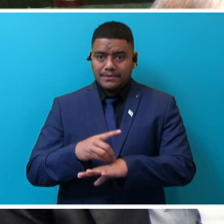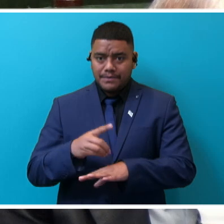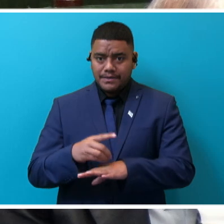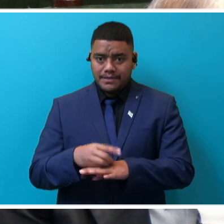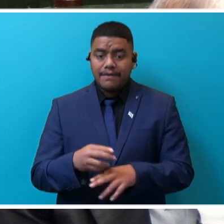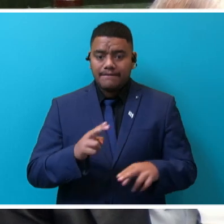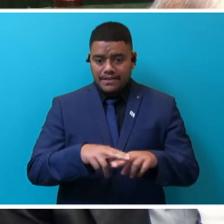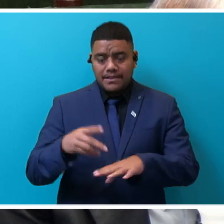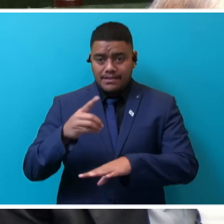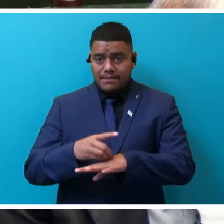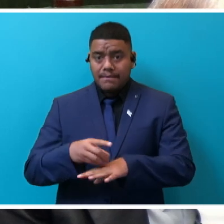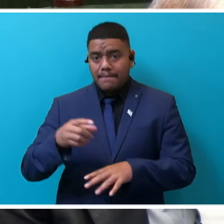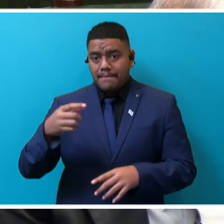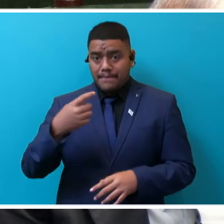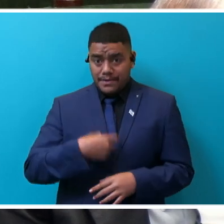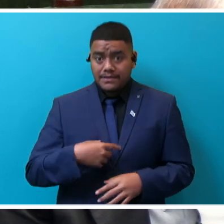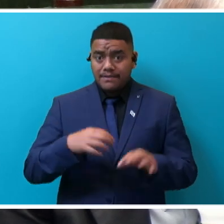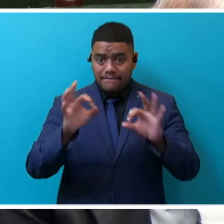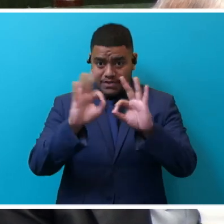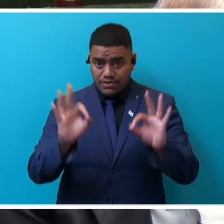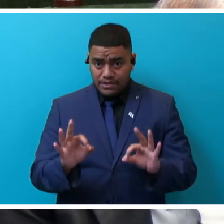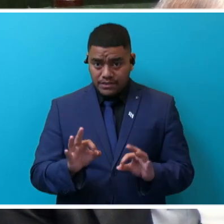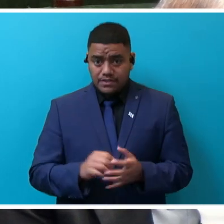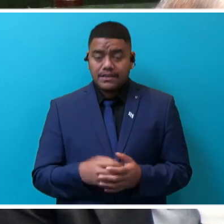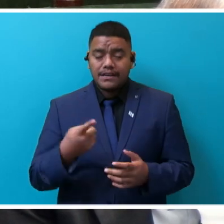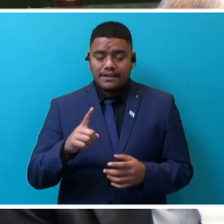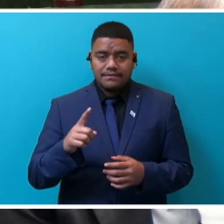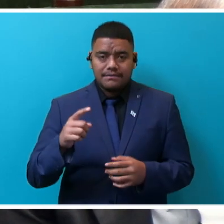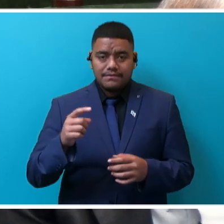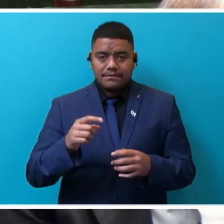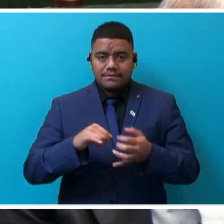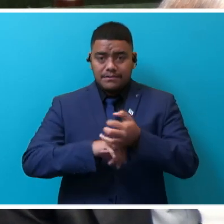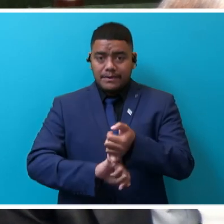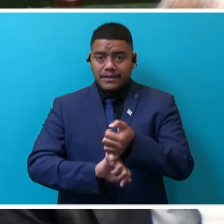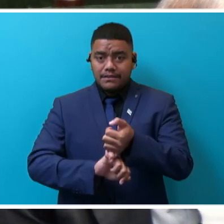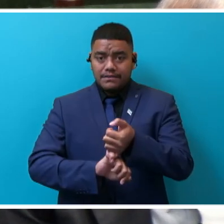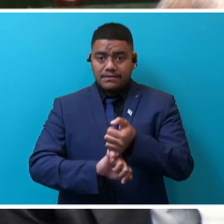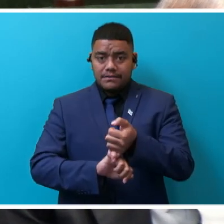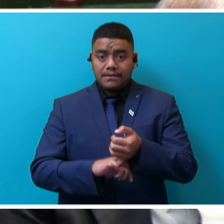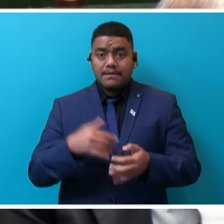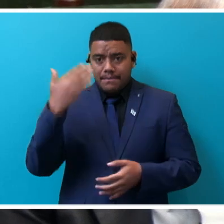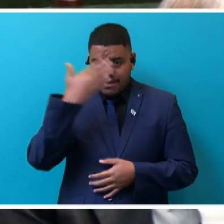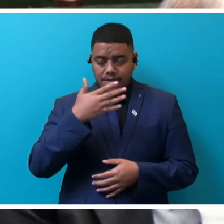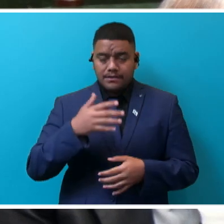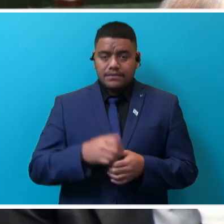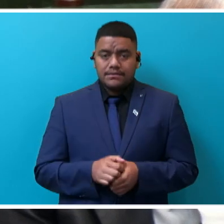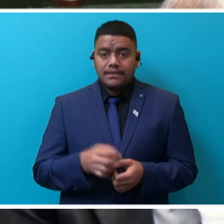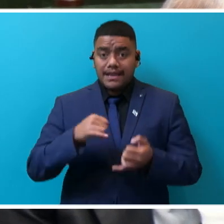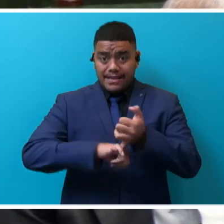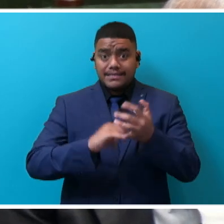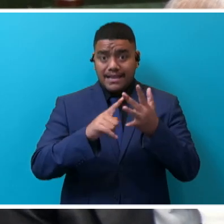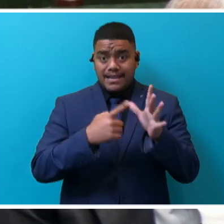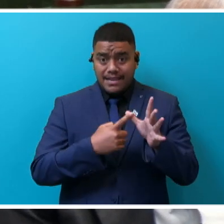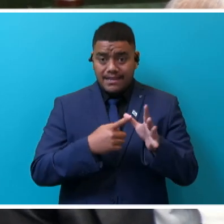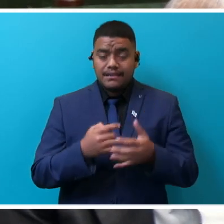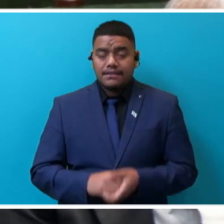Fiji Disabled Persons Federation, Spinal Injuries Association, United Blind Persons Association, Psychiatric